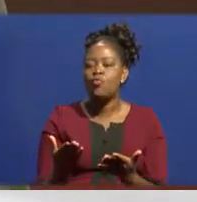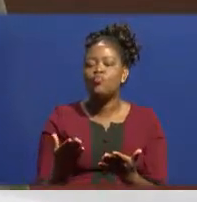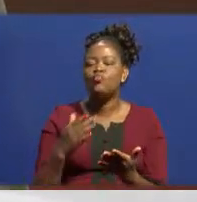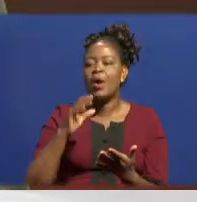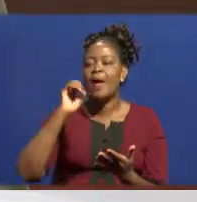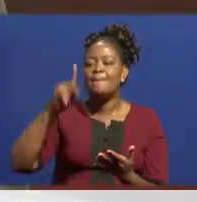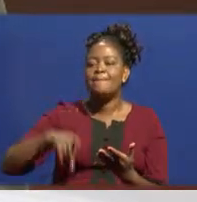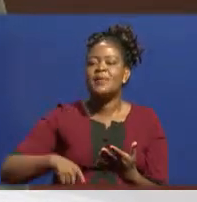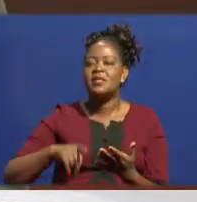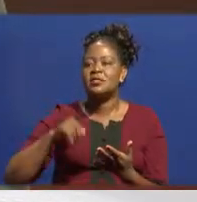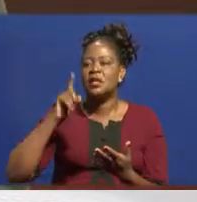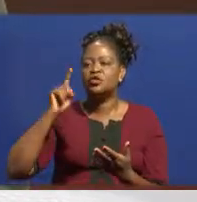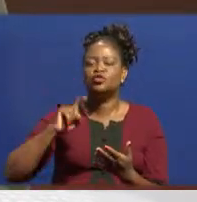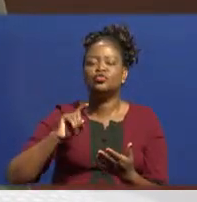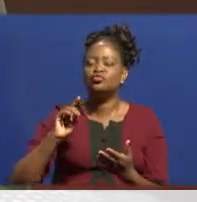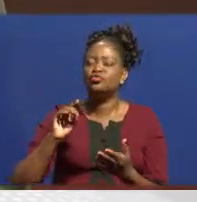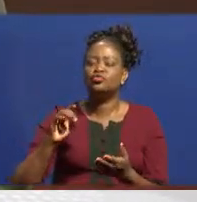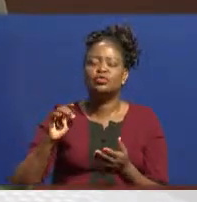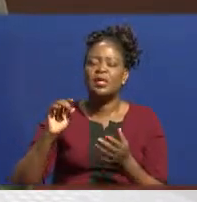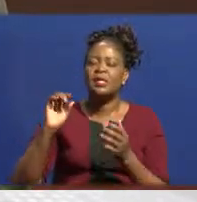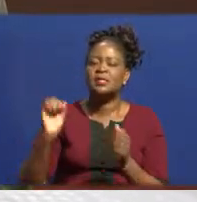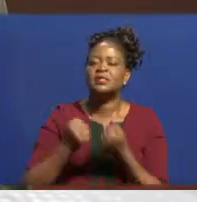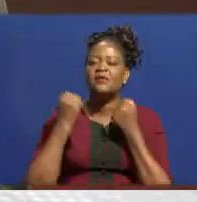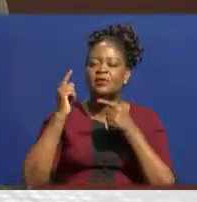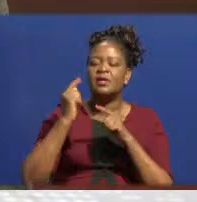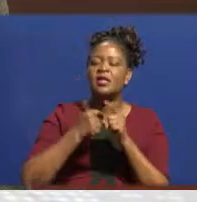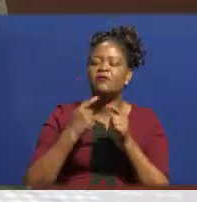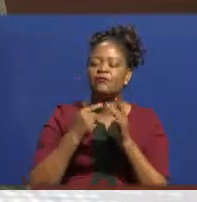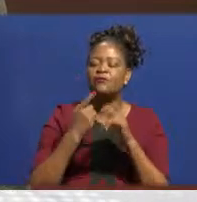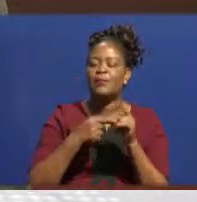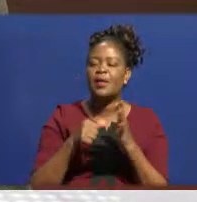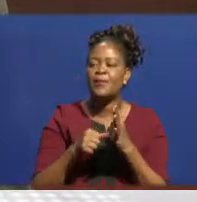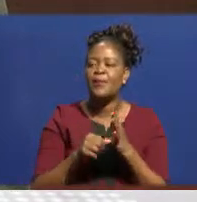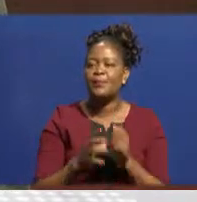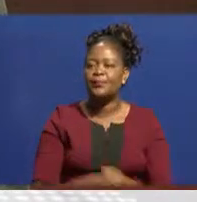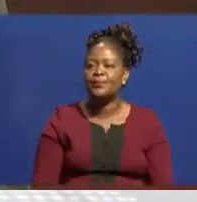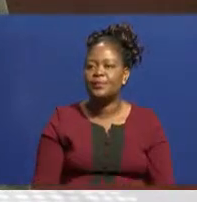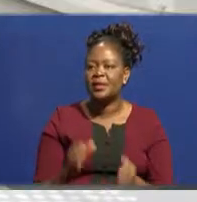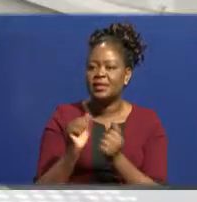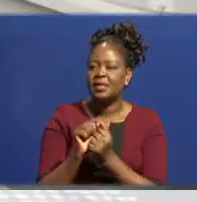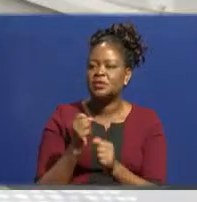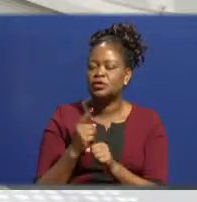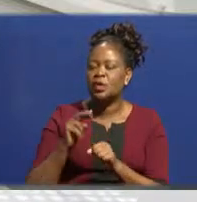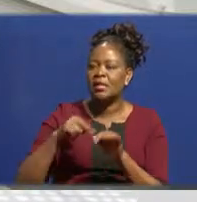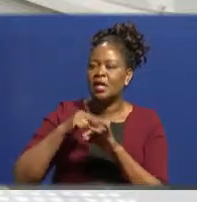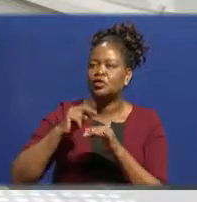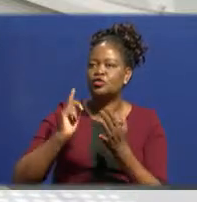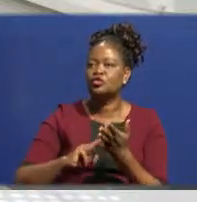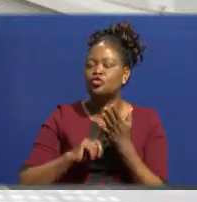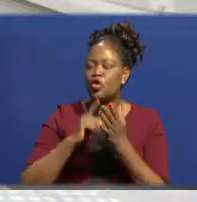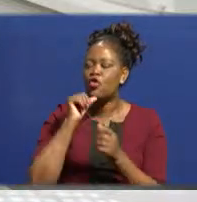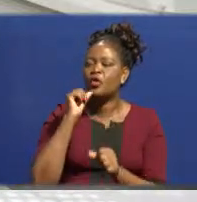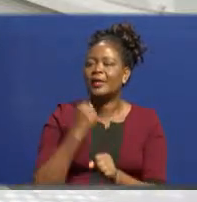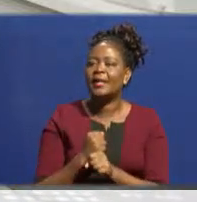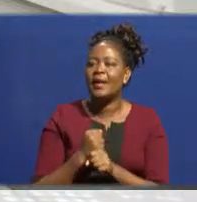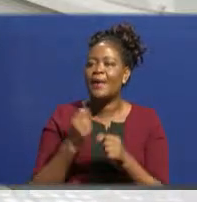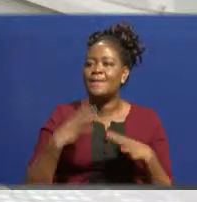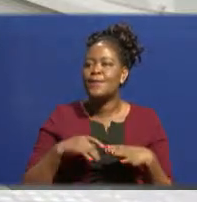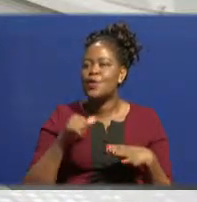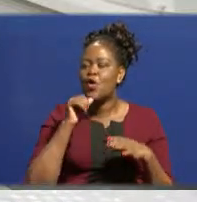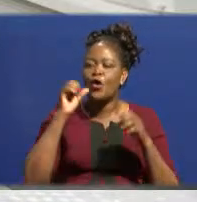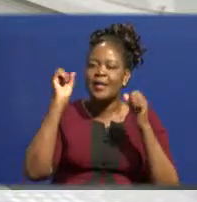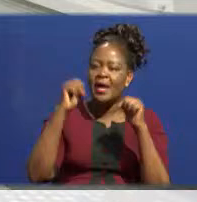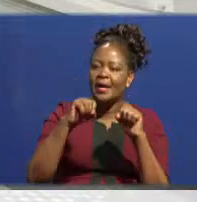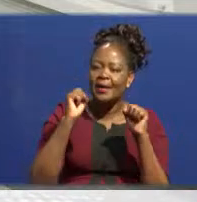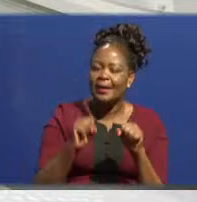They should remove Kenya out of the crisis. Oscar, 10 seconds. National dialogue was not done. Mm-hmm. People did not